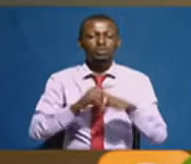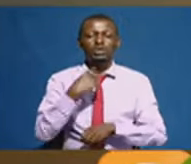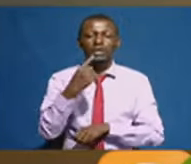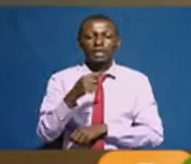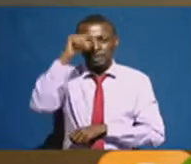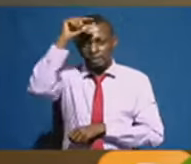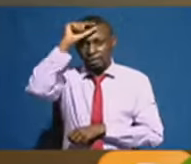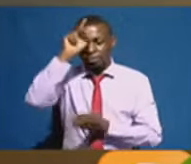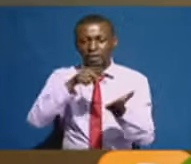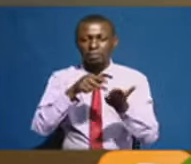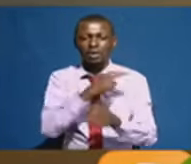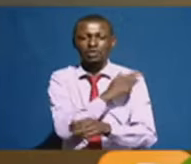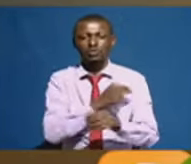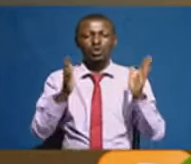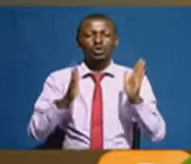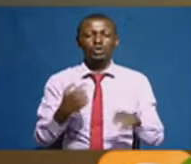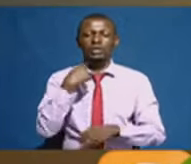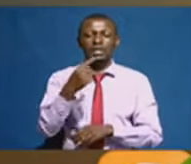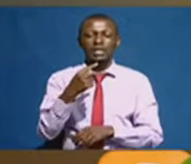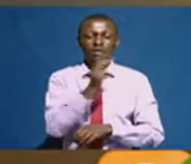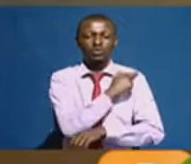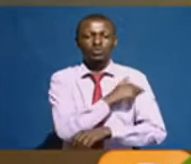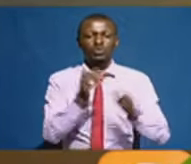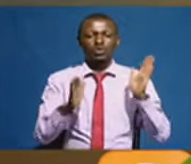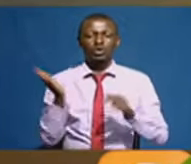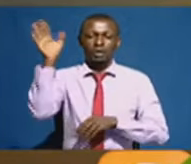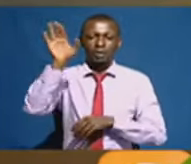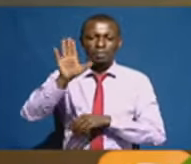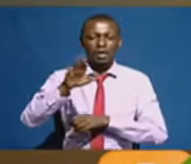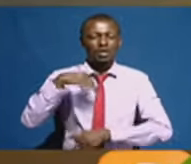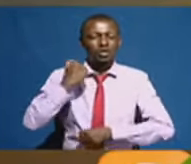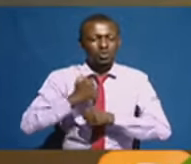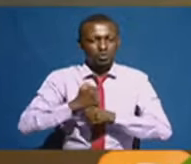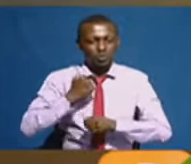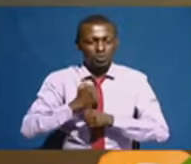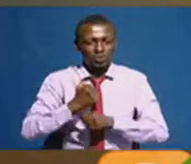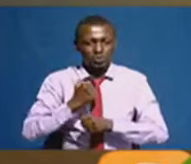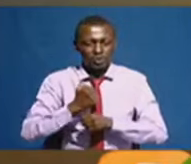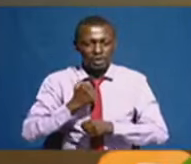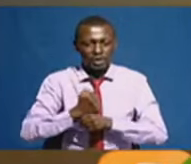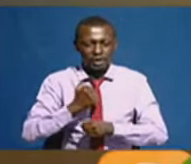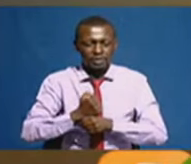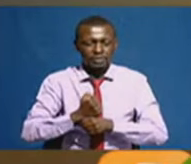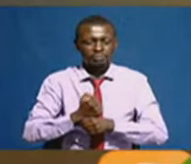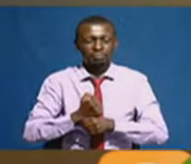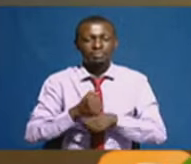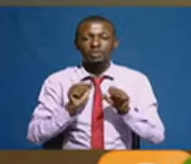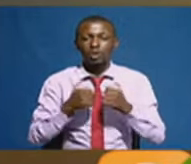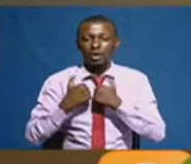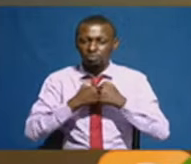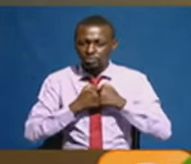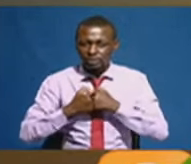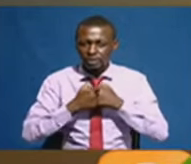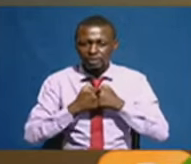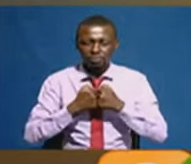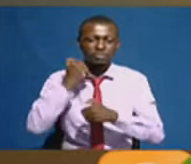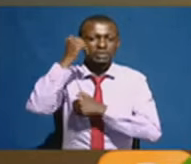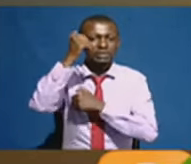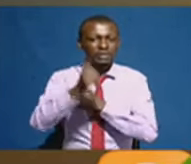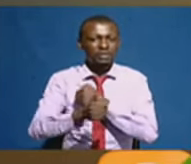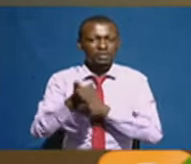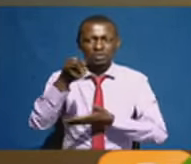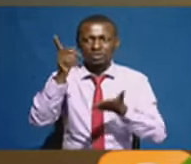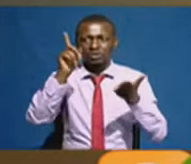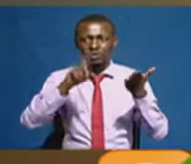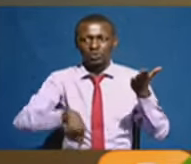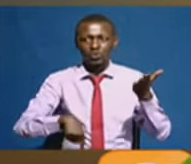to pay the doctors? Are they going to compel the doctors to go back to work? So we're at an impasse, really, in terms of what next? Yeah, in